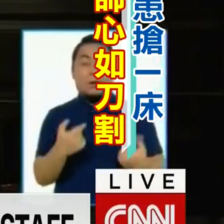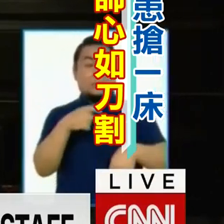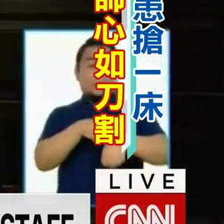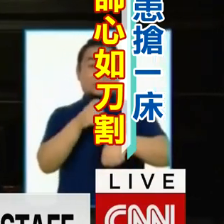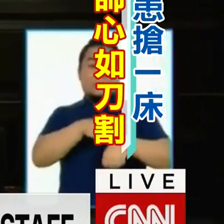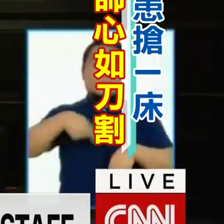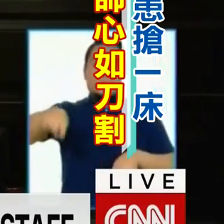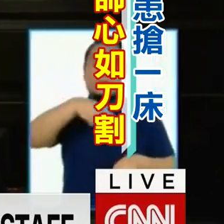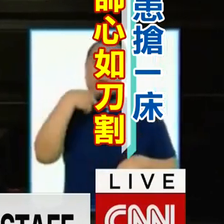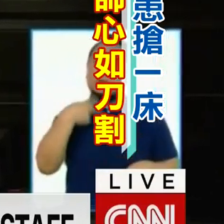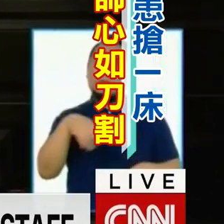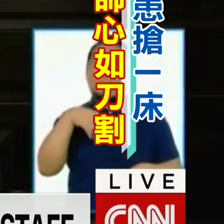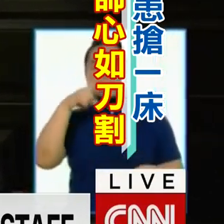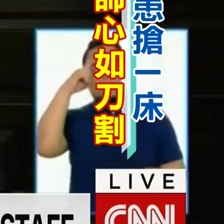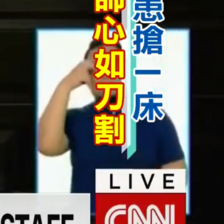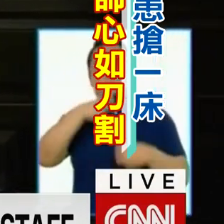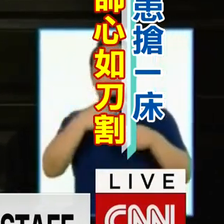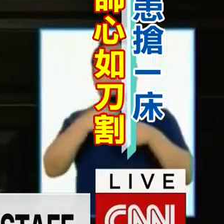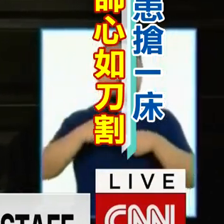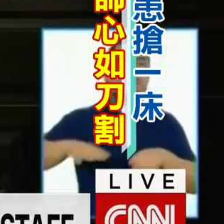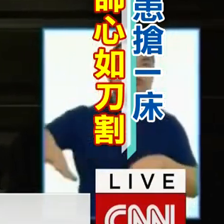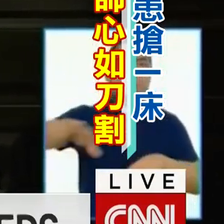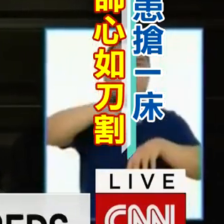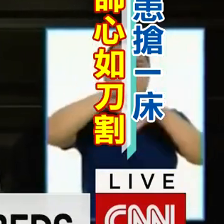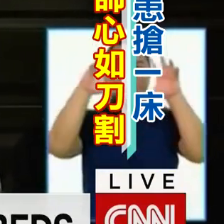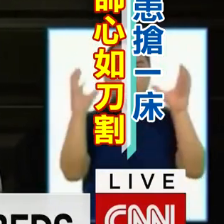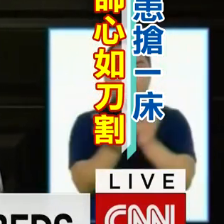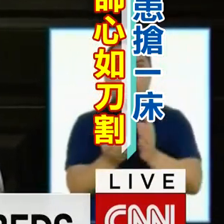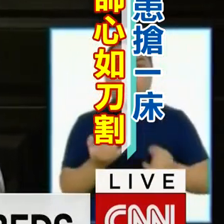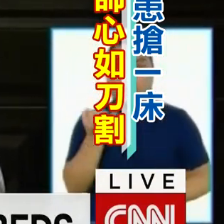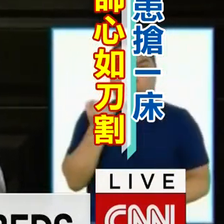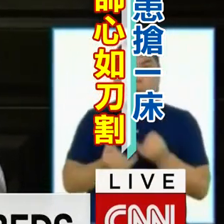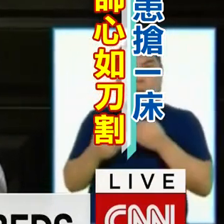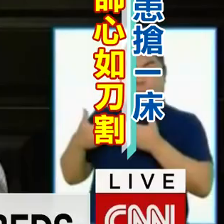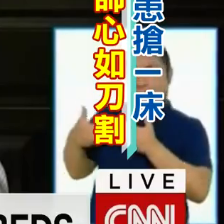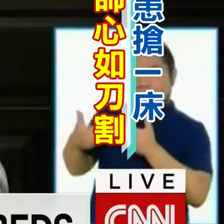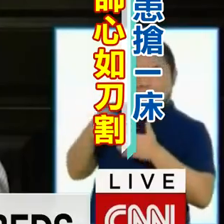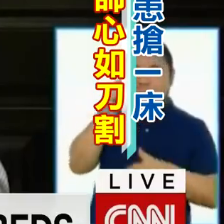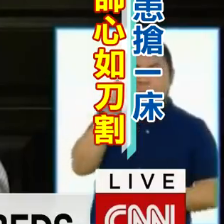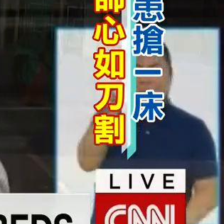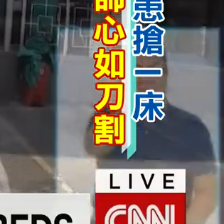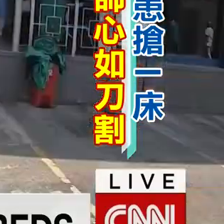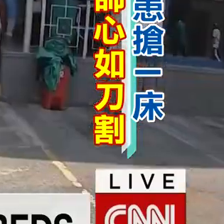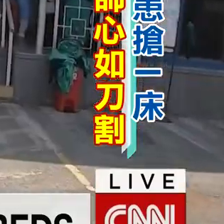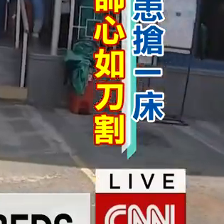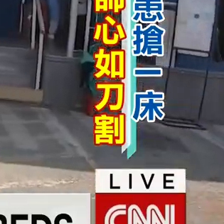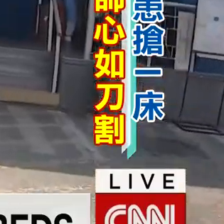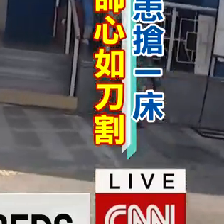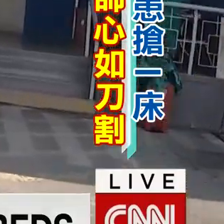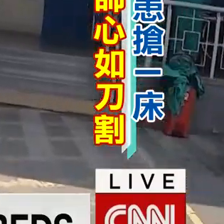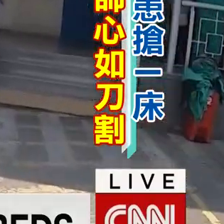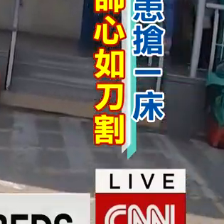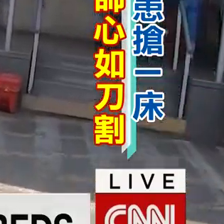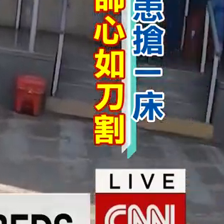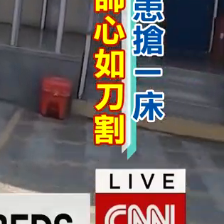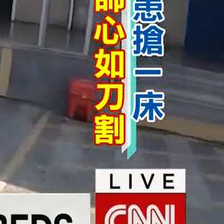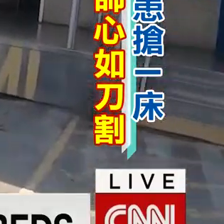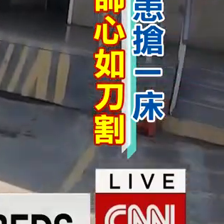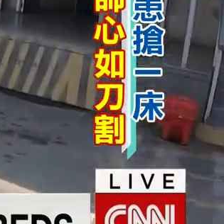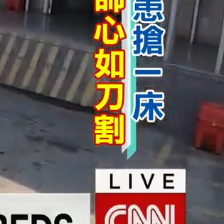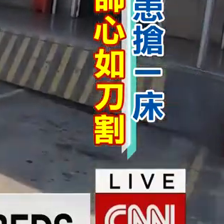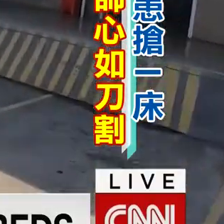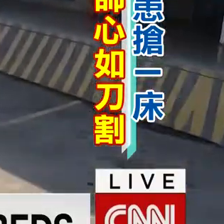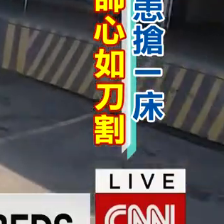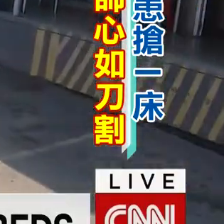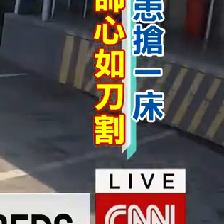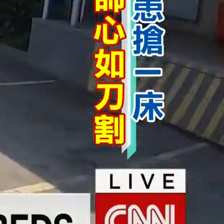mounting criticism, President Francisco Sagasti is promising there will be more ICU beds. No word, though, on the medical staff